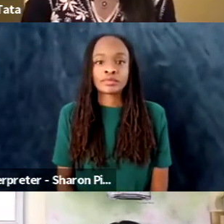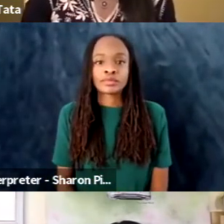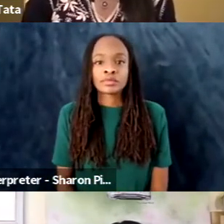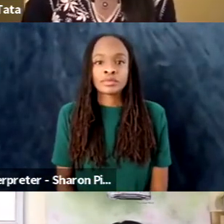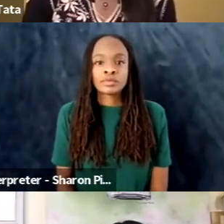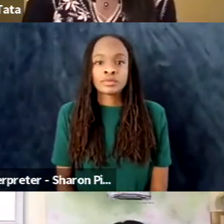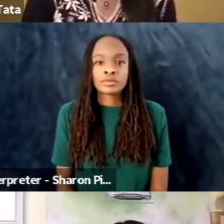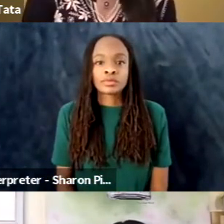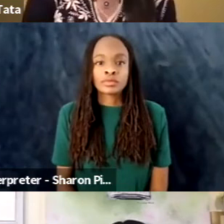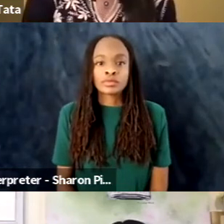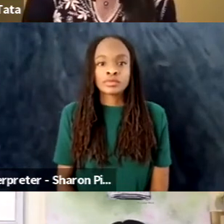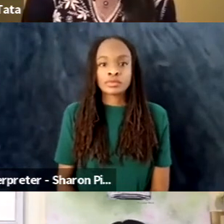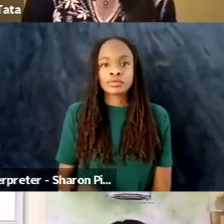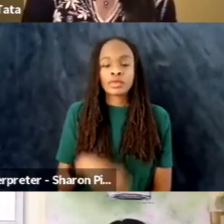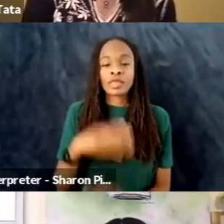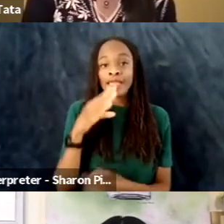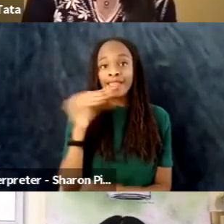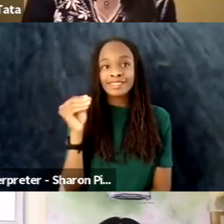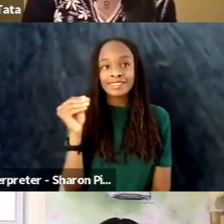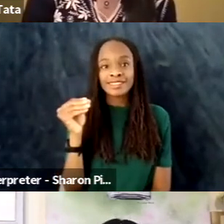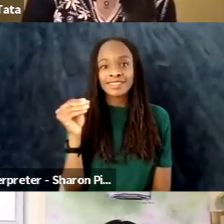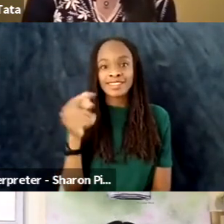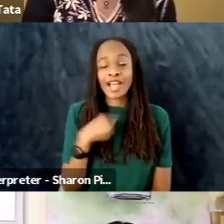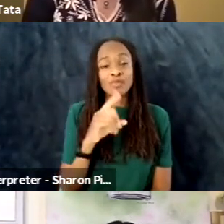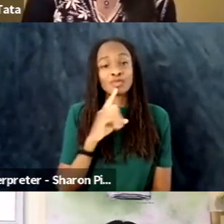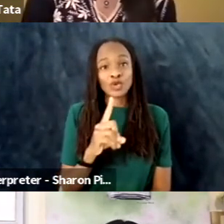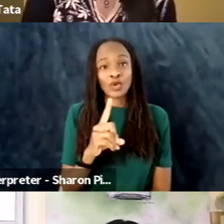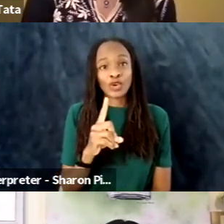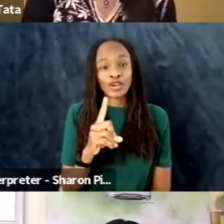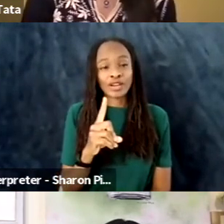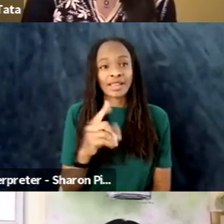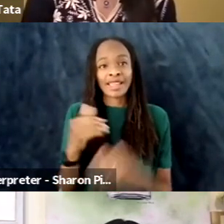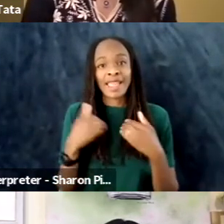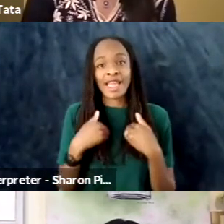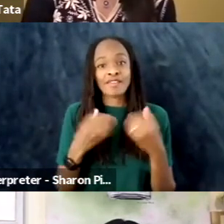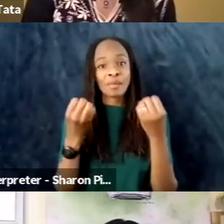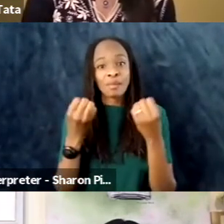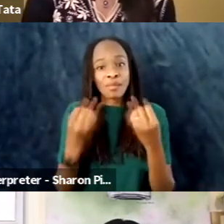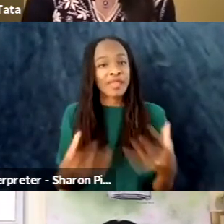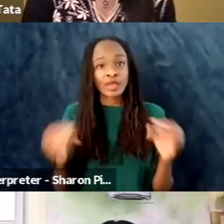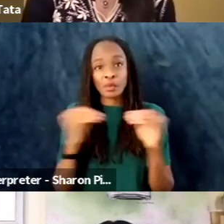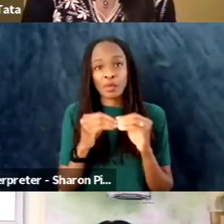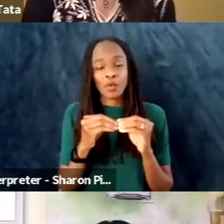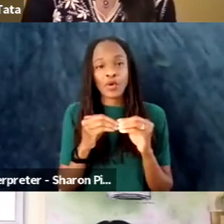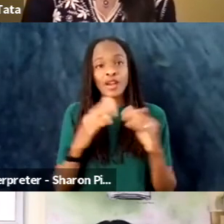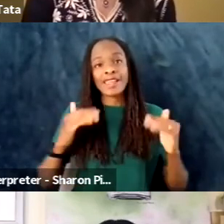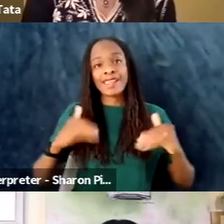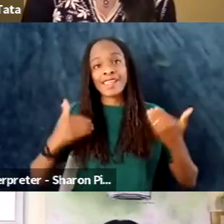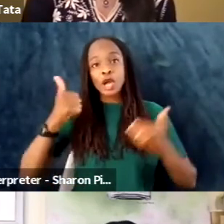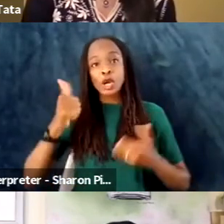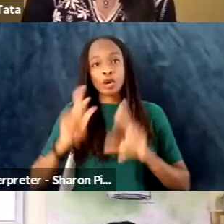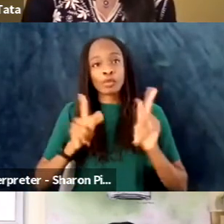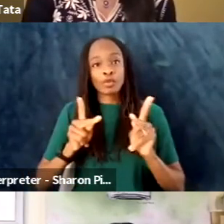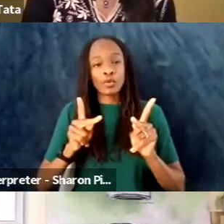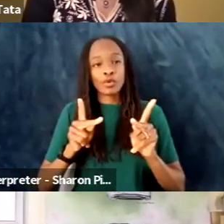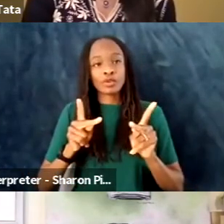So we are at it. And I'm sure there are many more younger people who are working